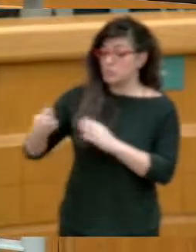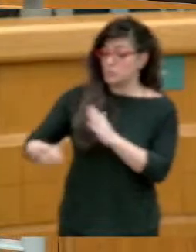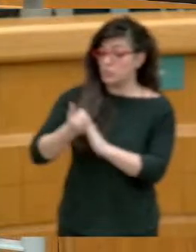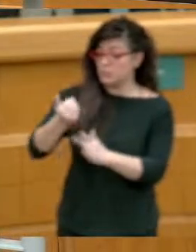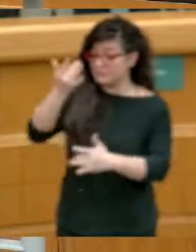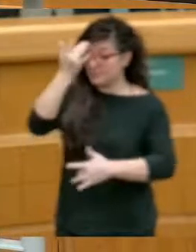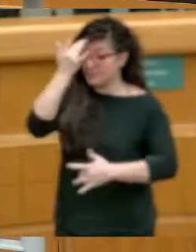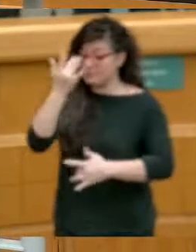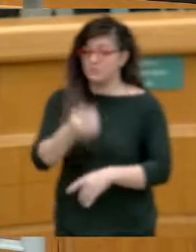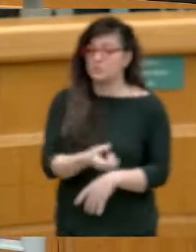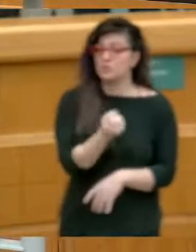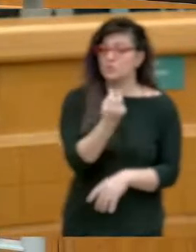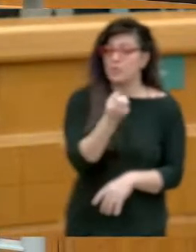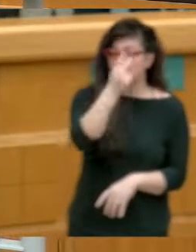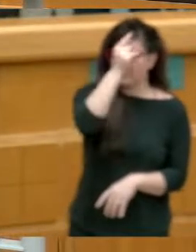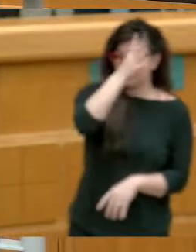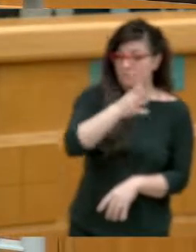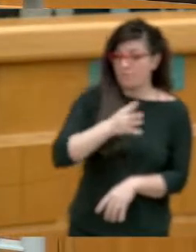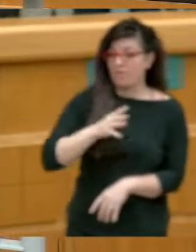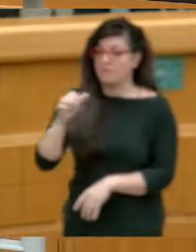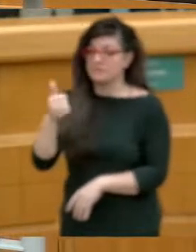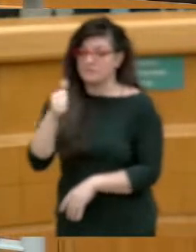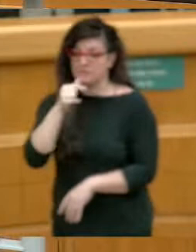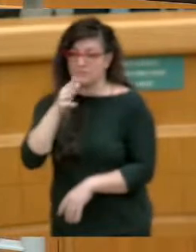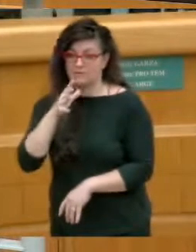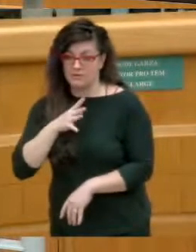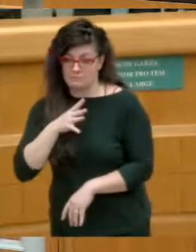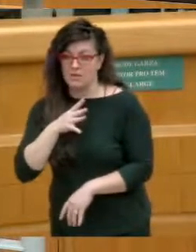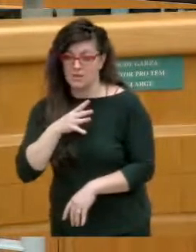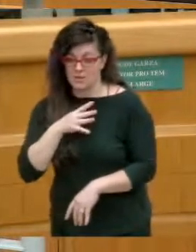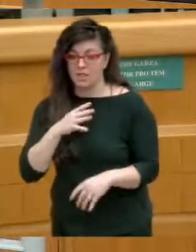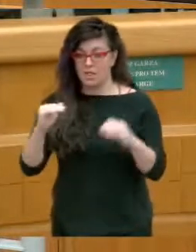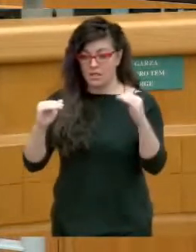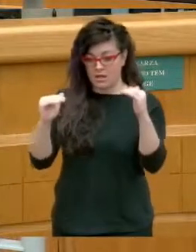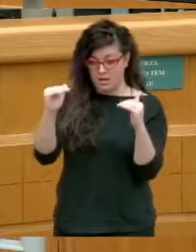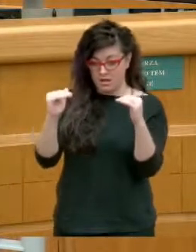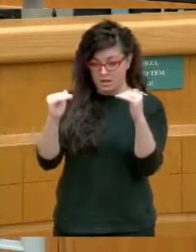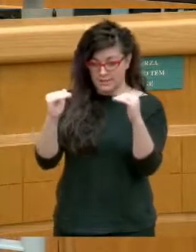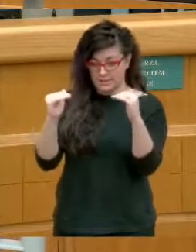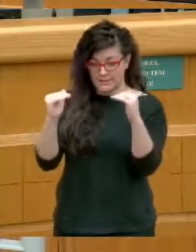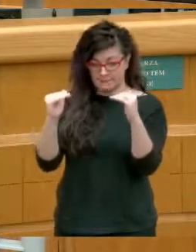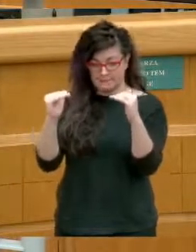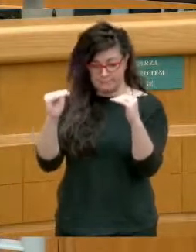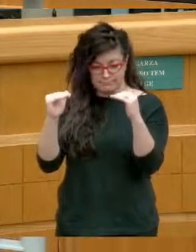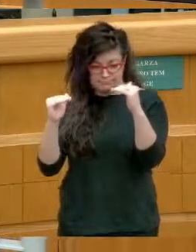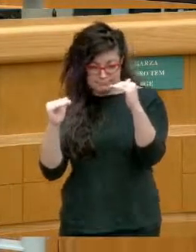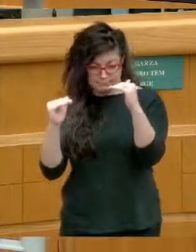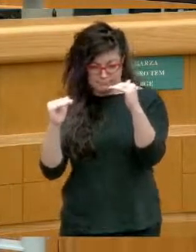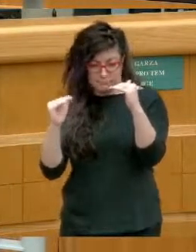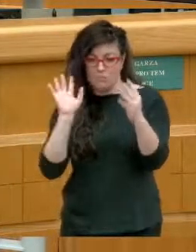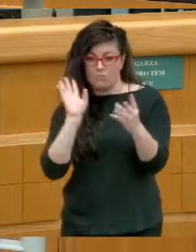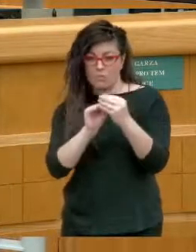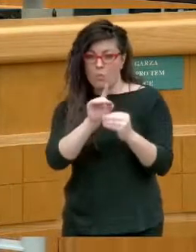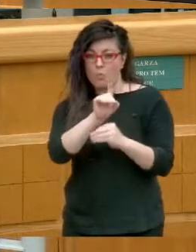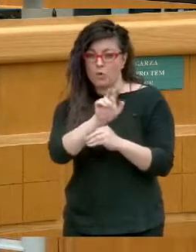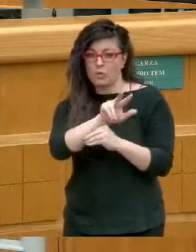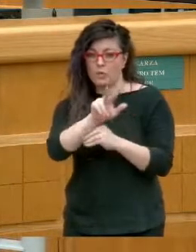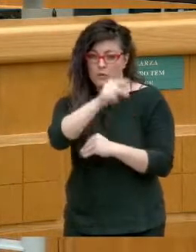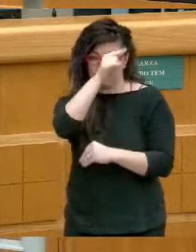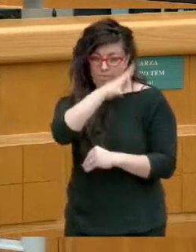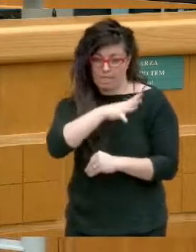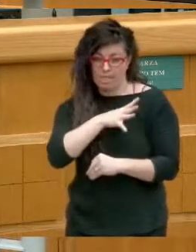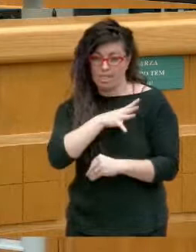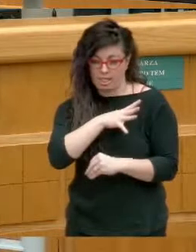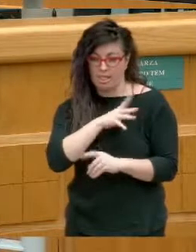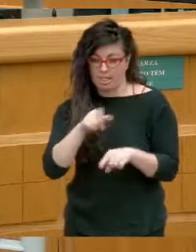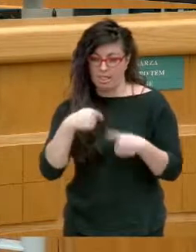female, and the distribution's a little bit more towards the male. 133 of all our cases have been male,